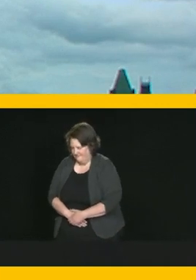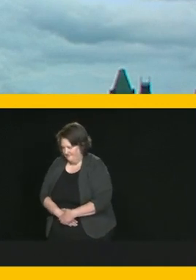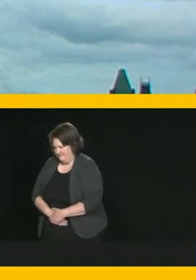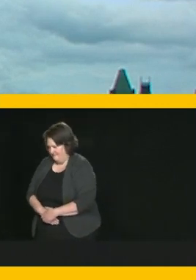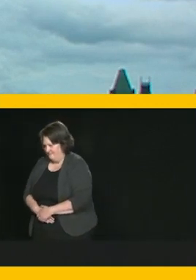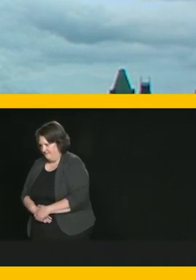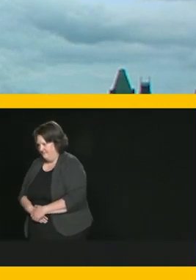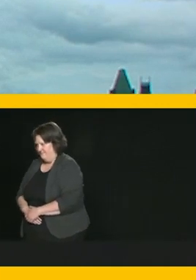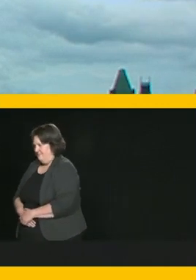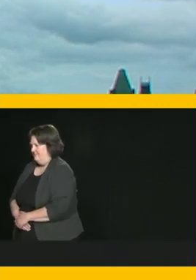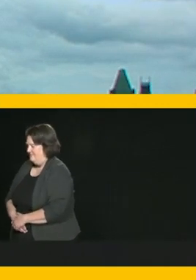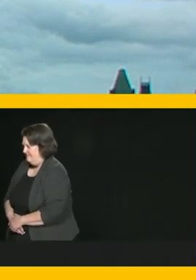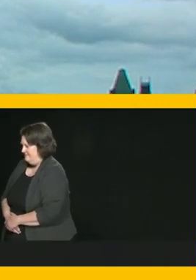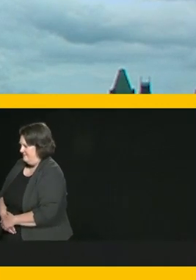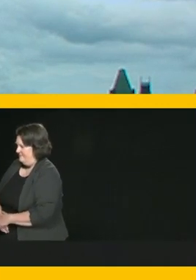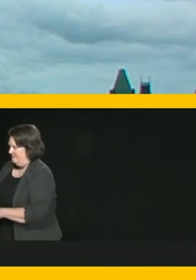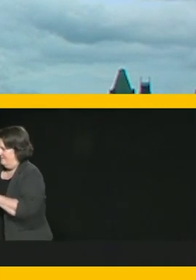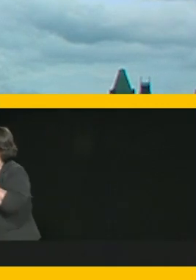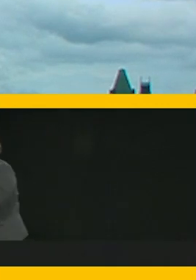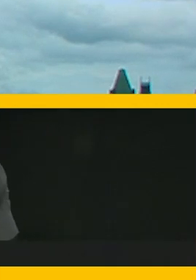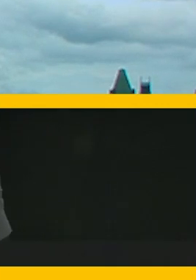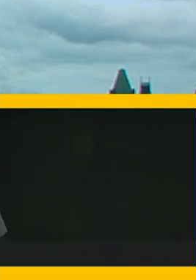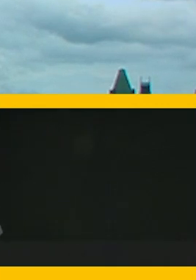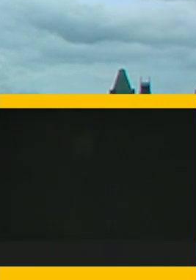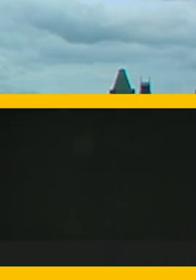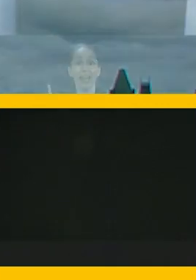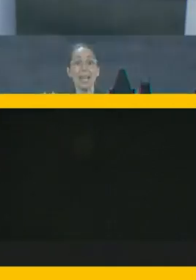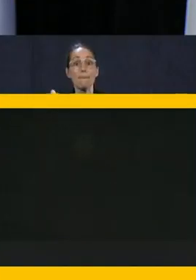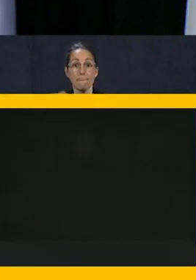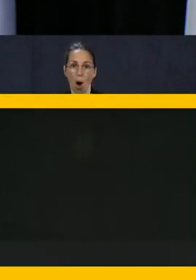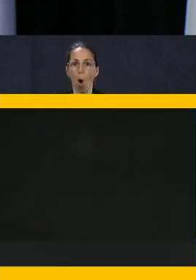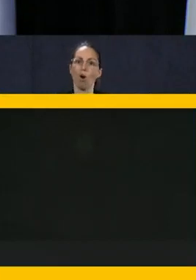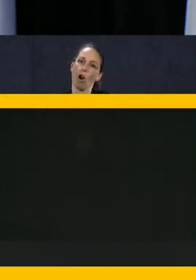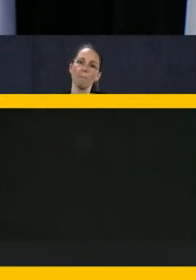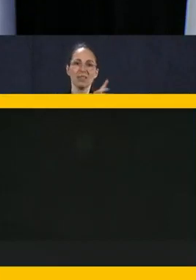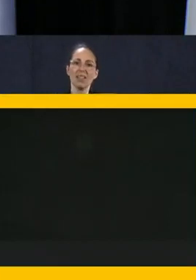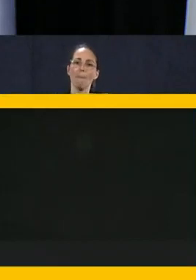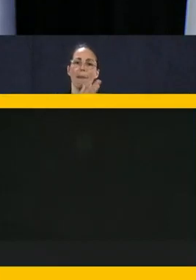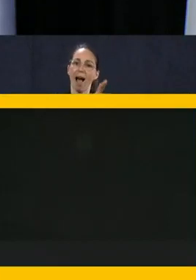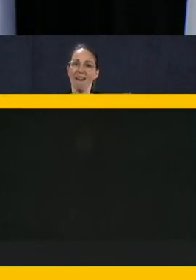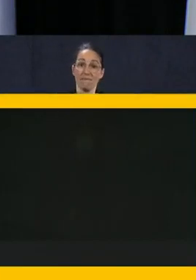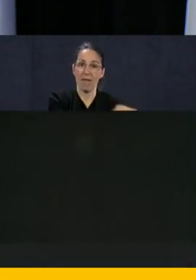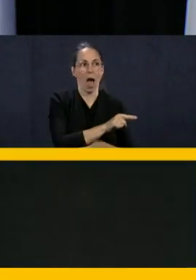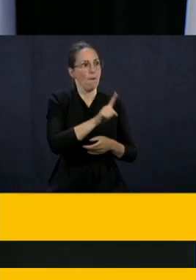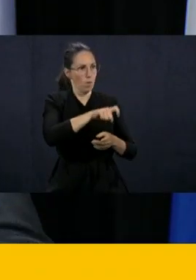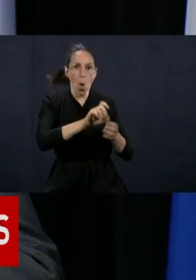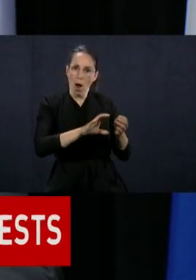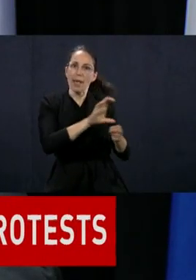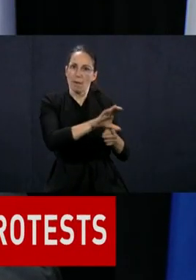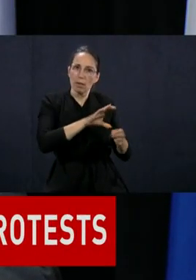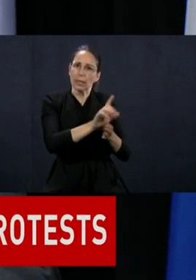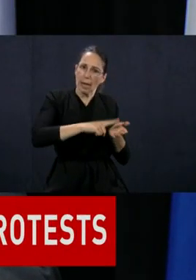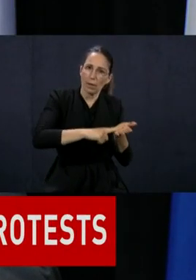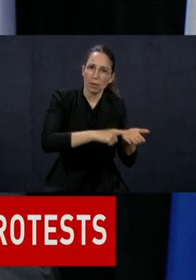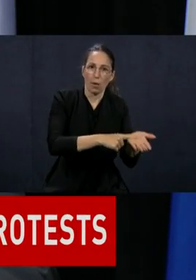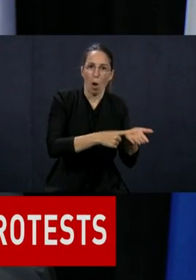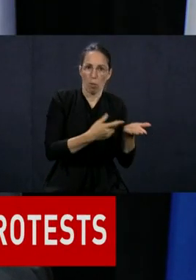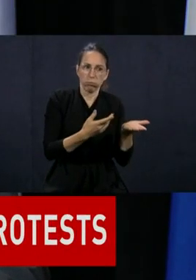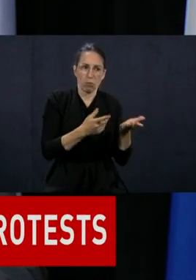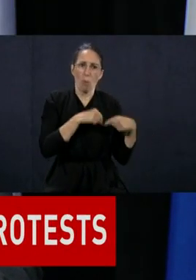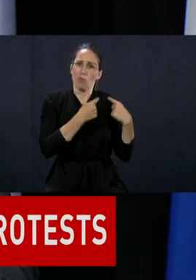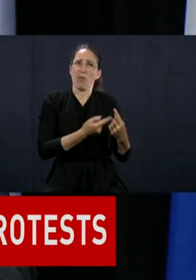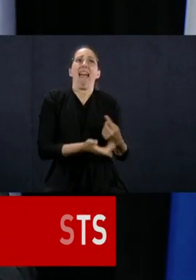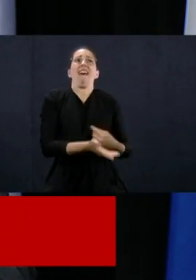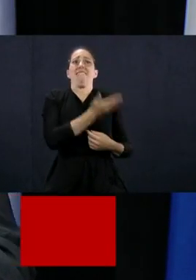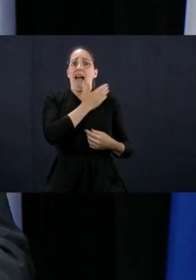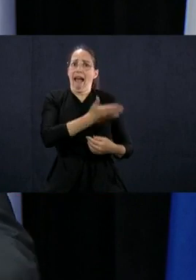you can look online at the Quebec Premier, François Legault. He is with public health officials in Quebec City, updating the situation in